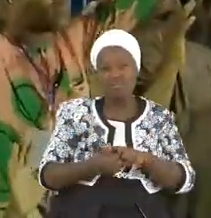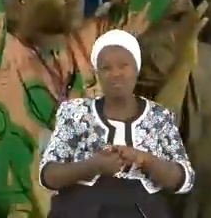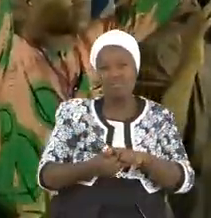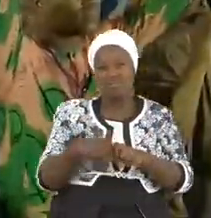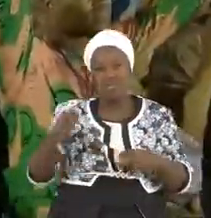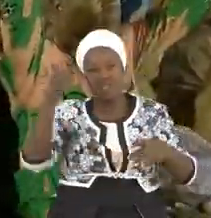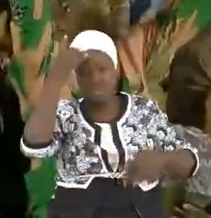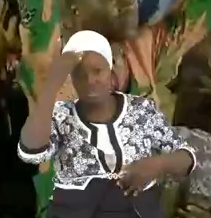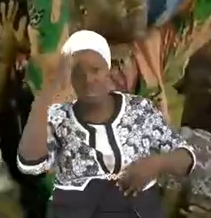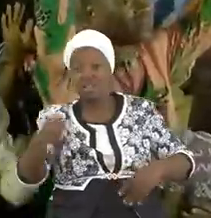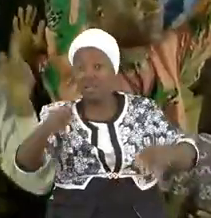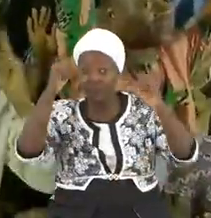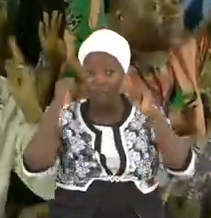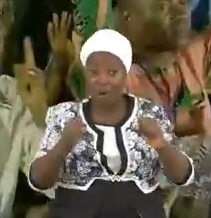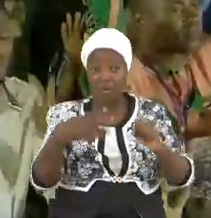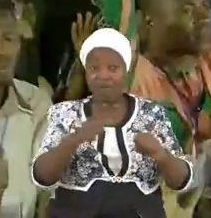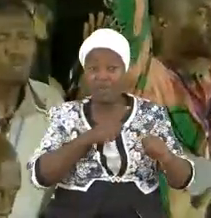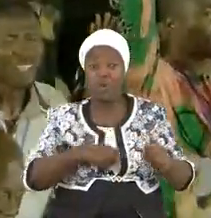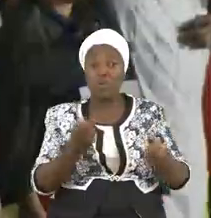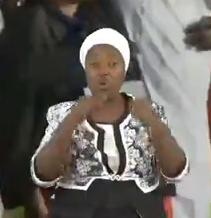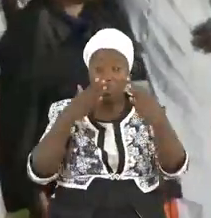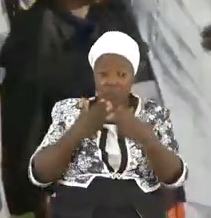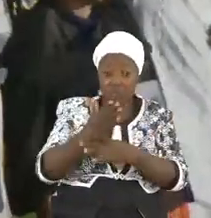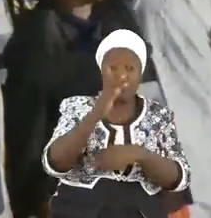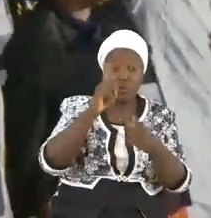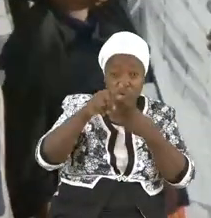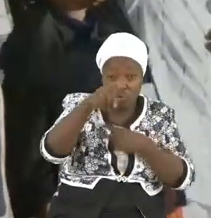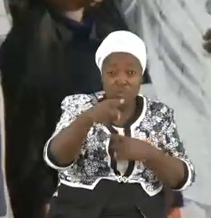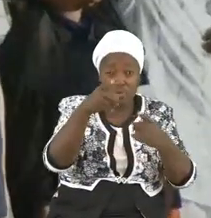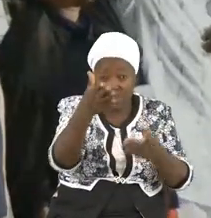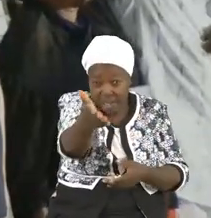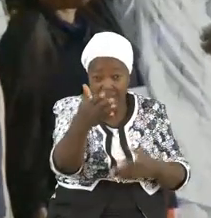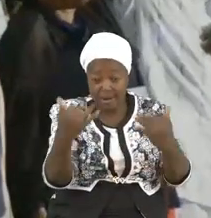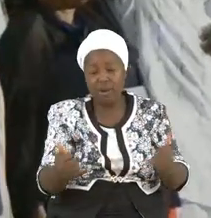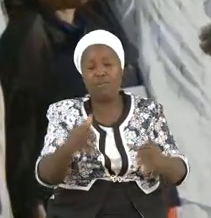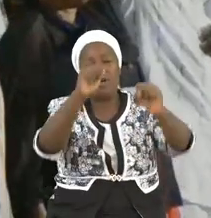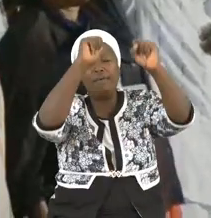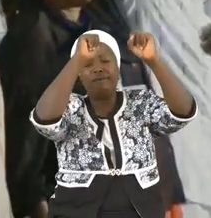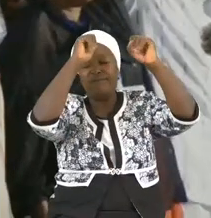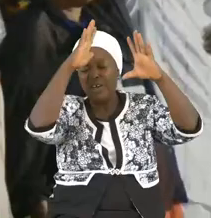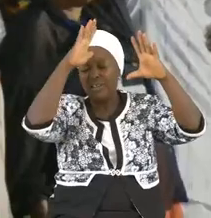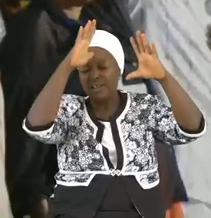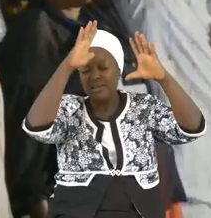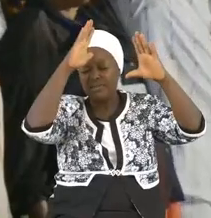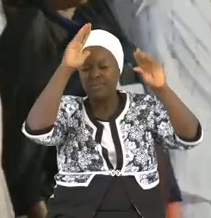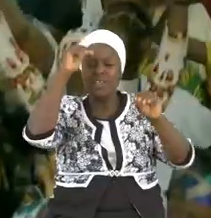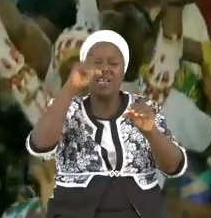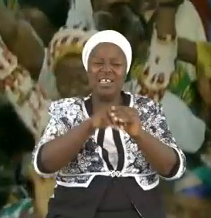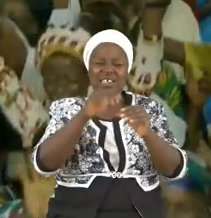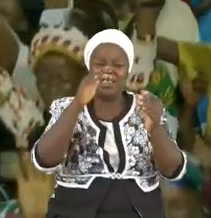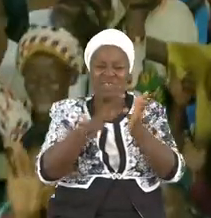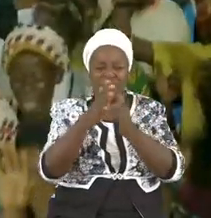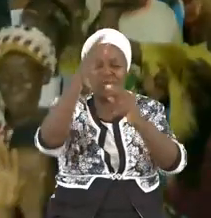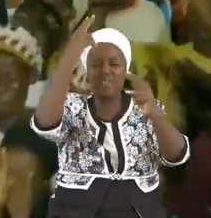the Lord will come through to you right now. Amen. Father, in Jesus'